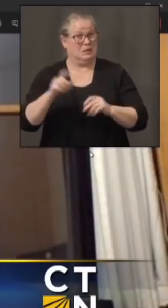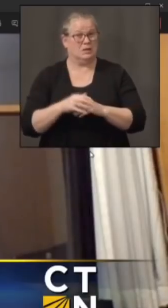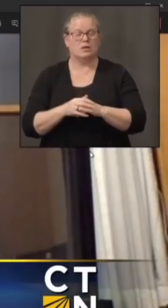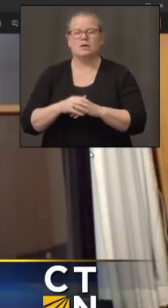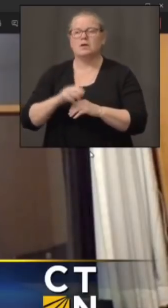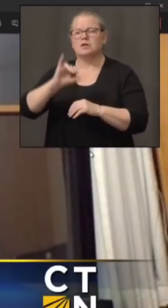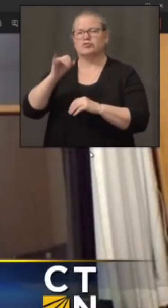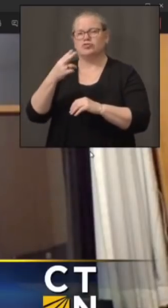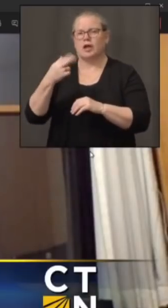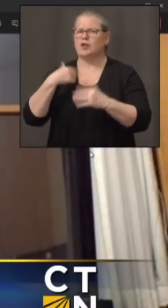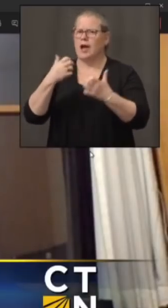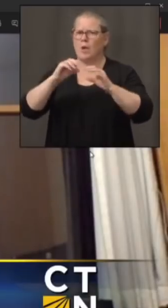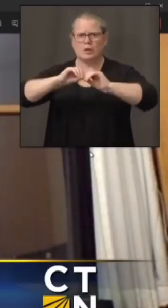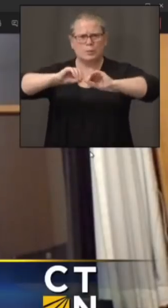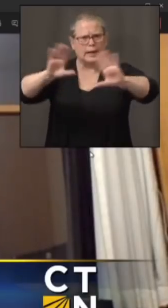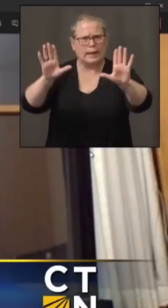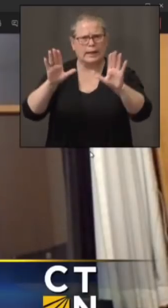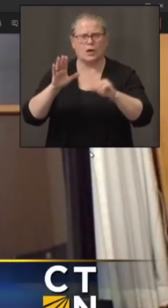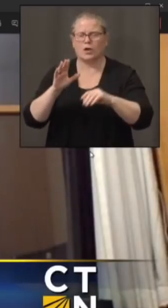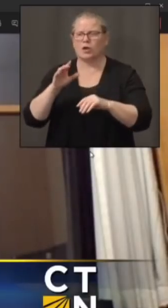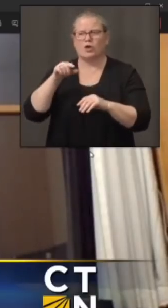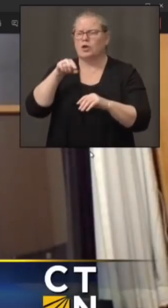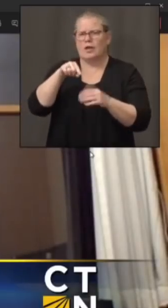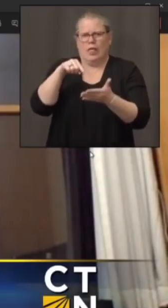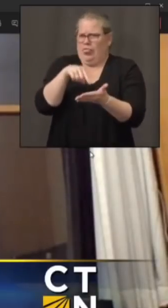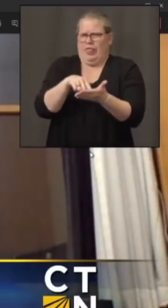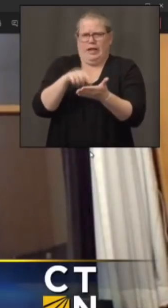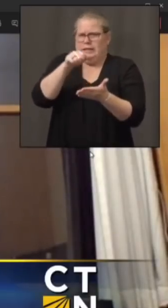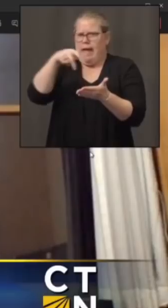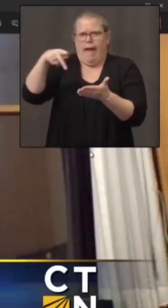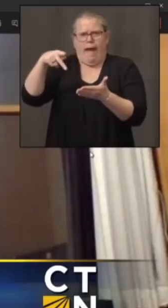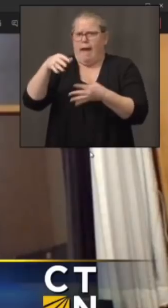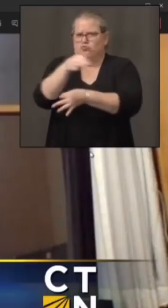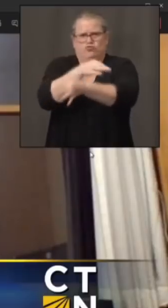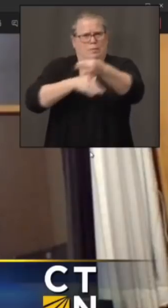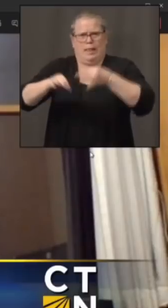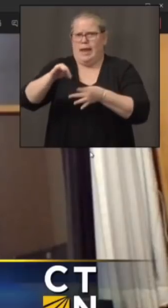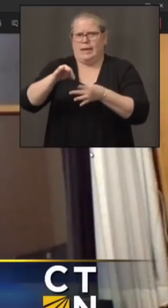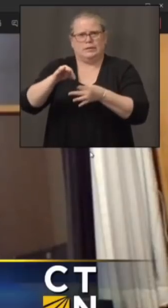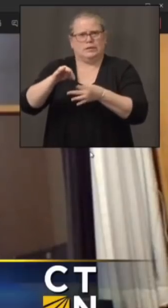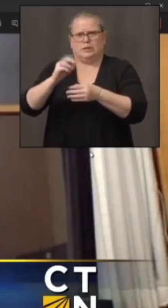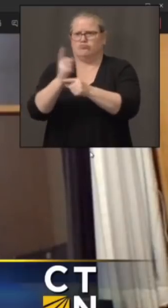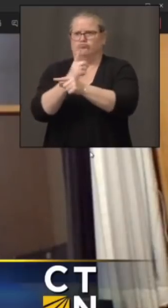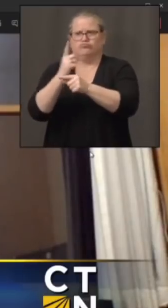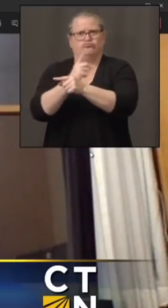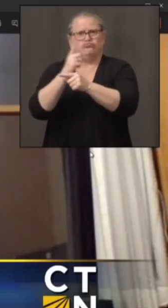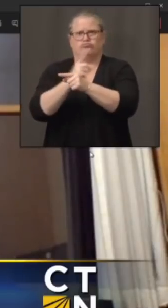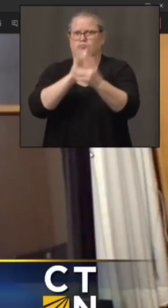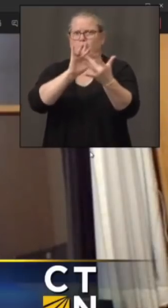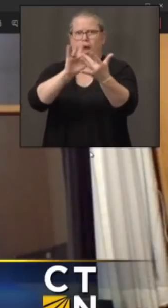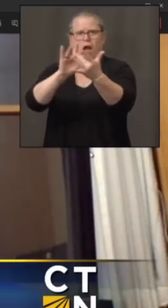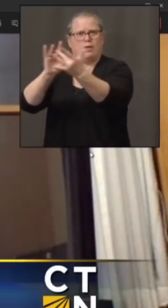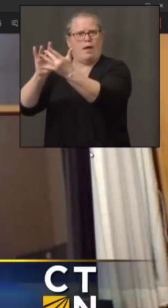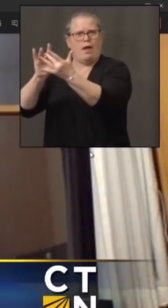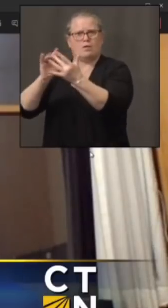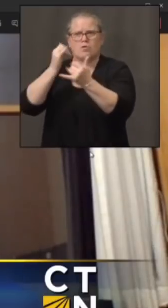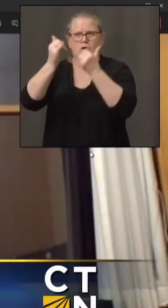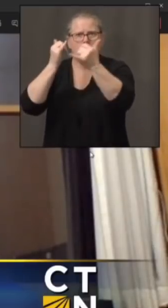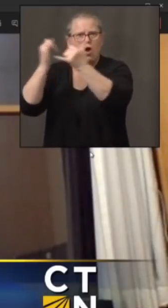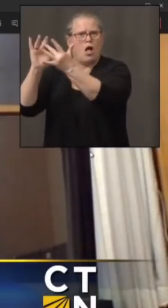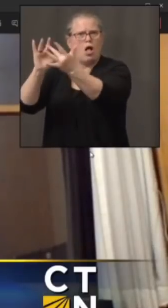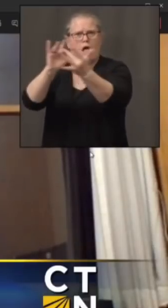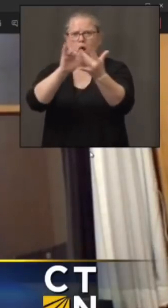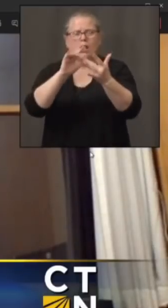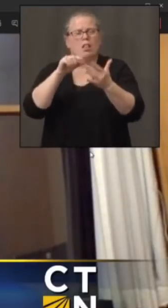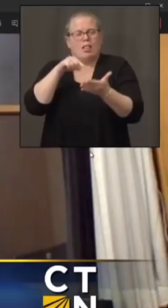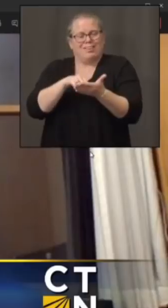not replace traditional contact tracing. This is a complement to that. We continue to be incredibly focused on the traditional contact tracing,